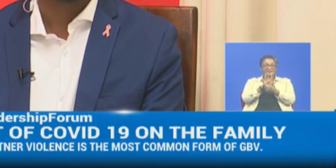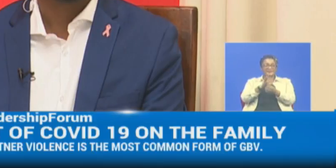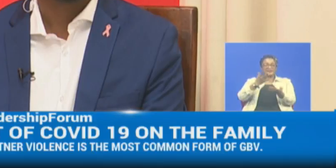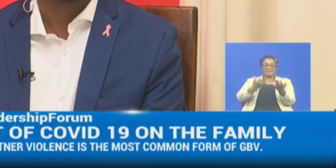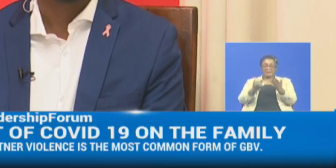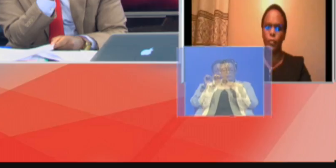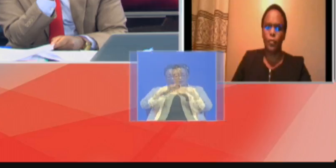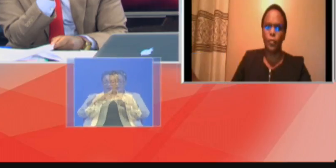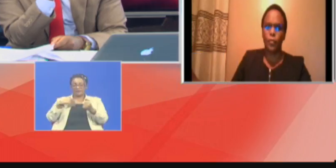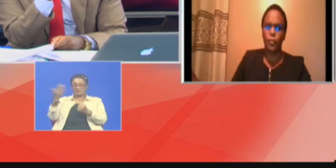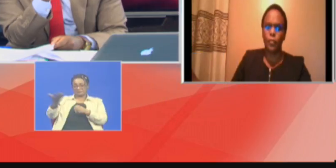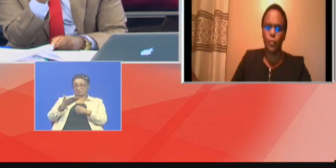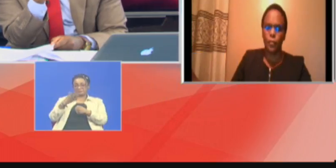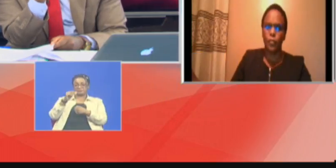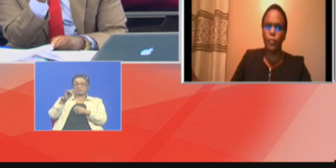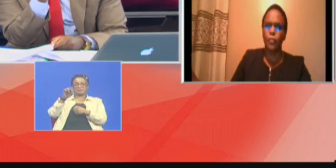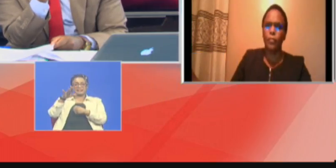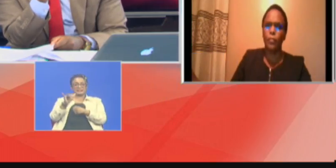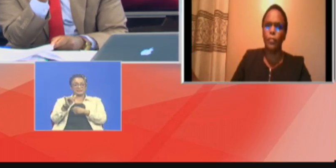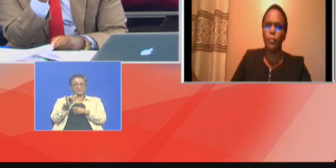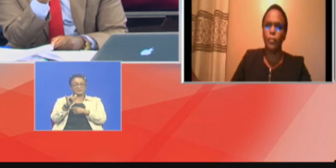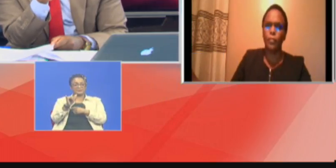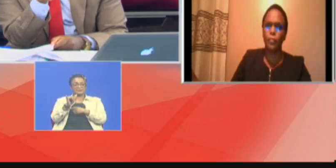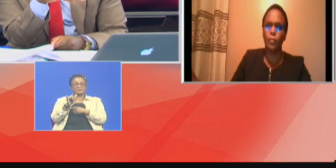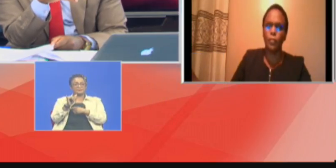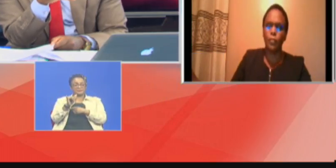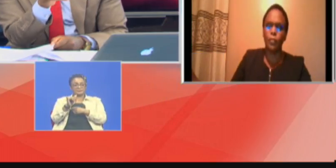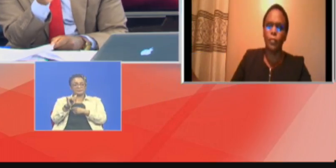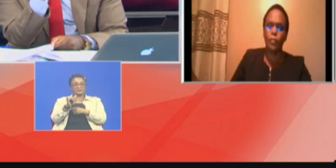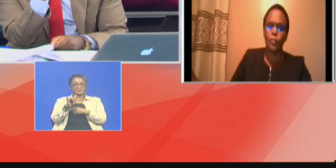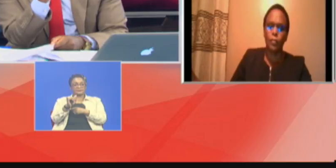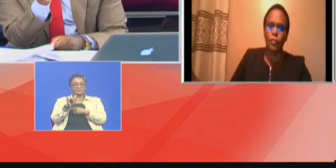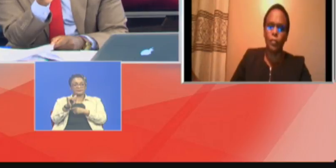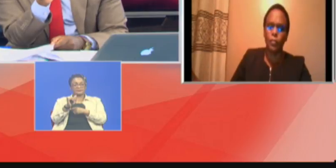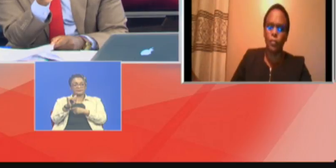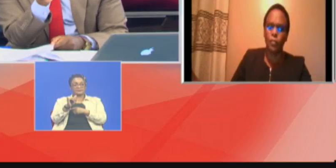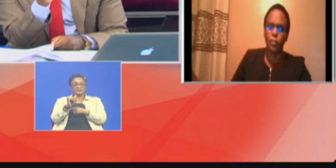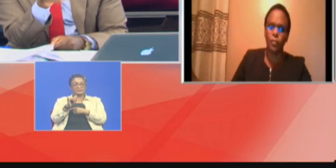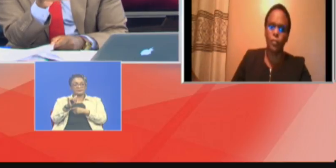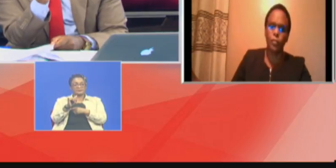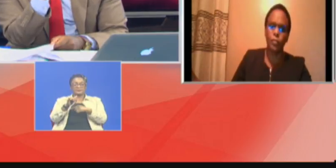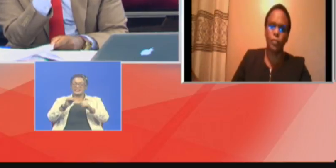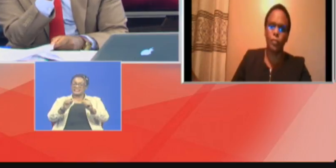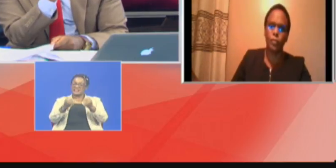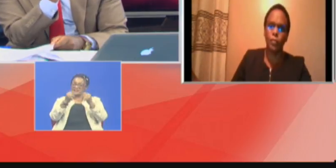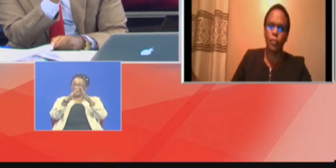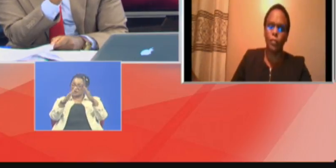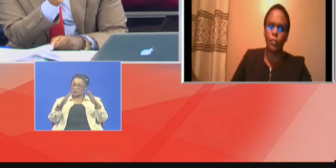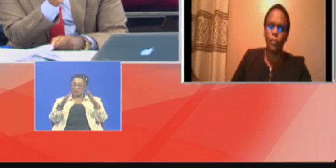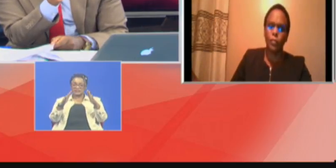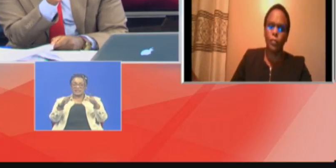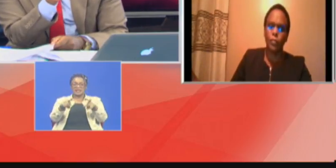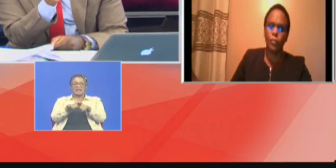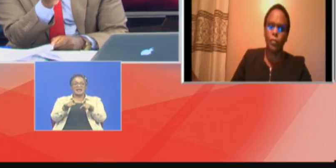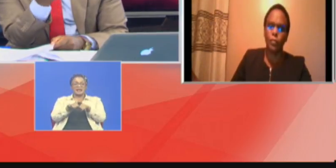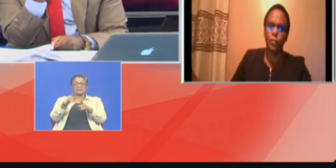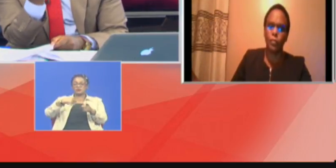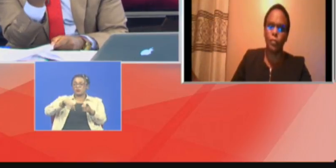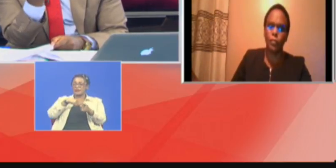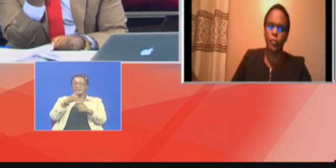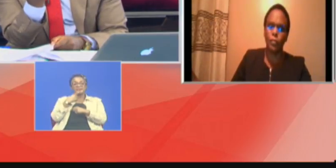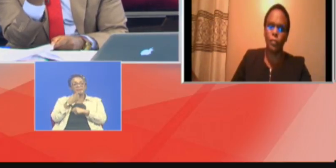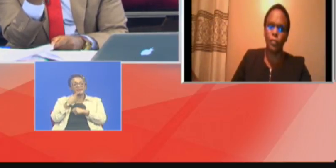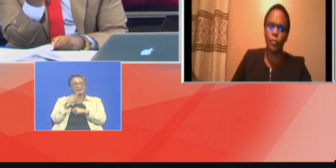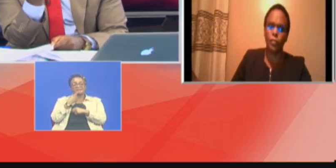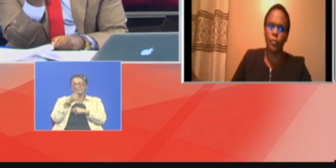Shege, Director of Programs, Quality and Strategy Plan International on this. Safe houses, as we speak right now, it is